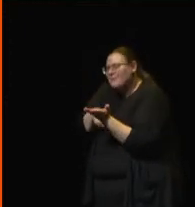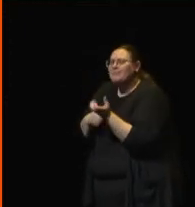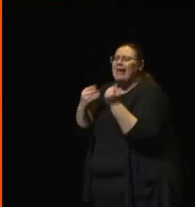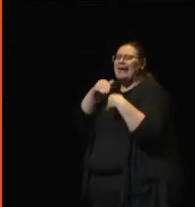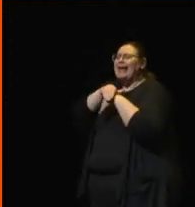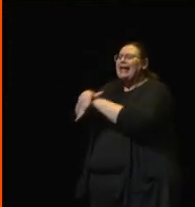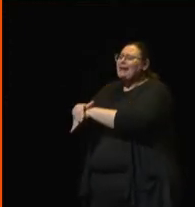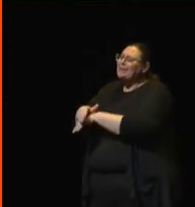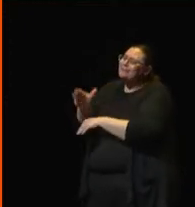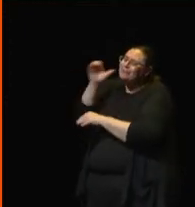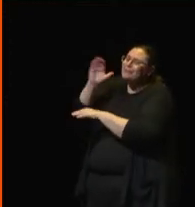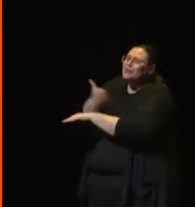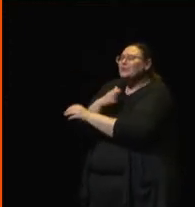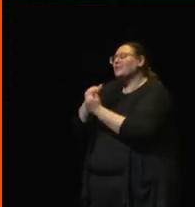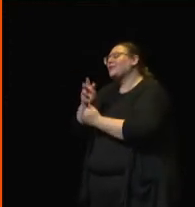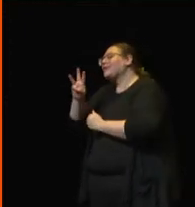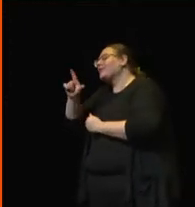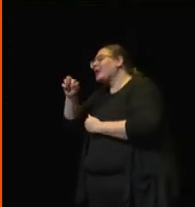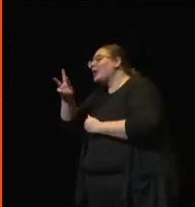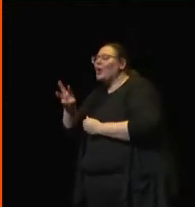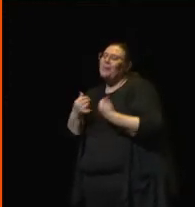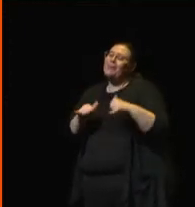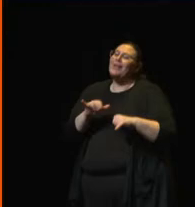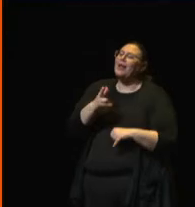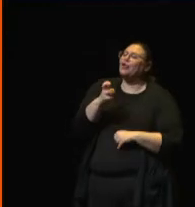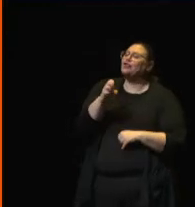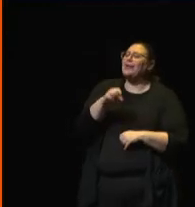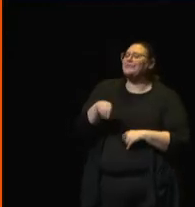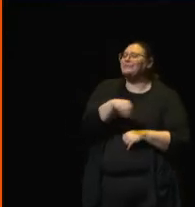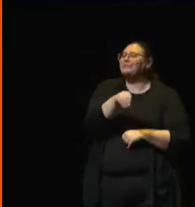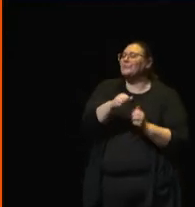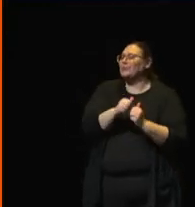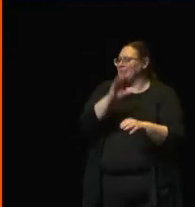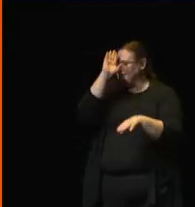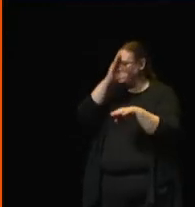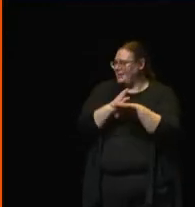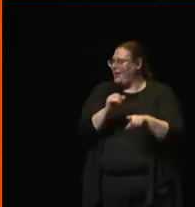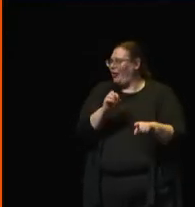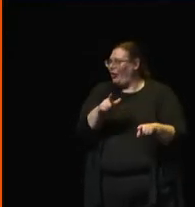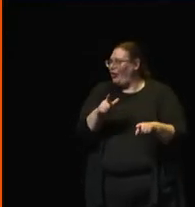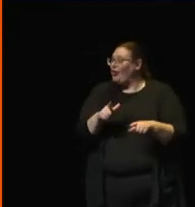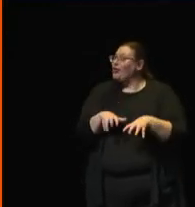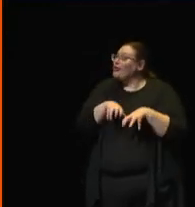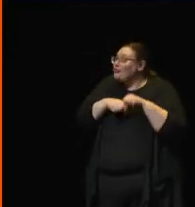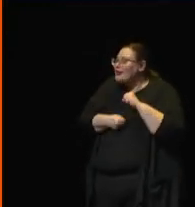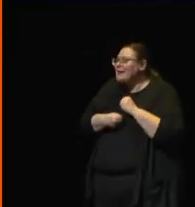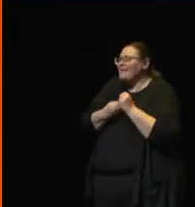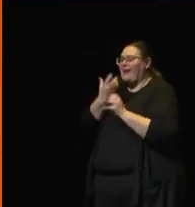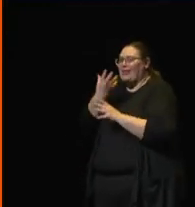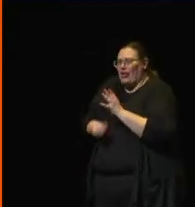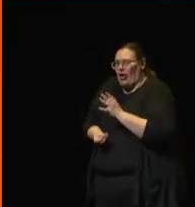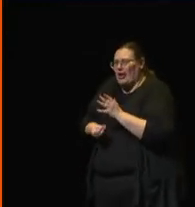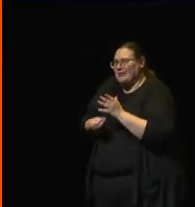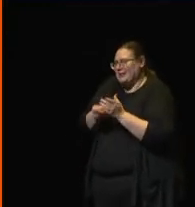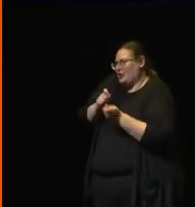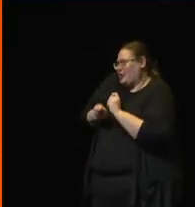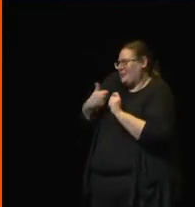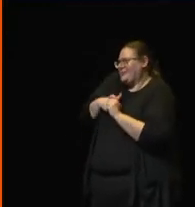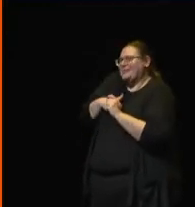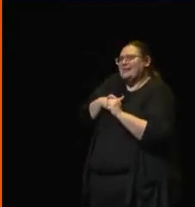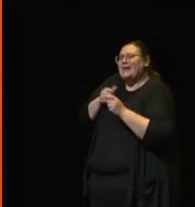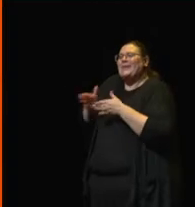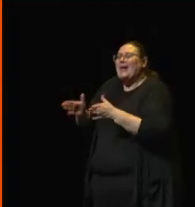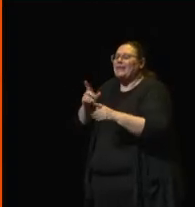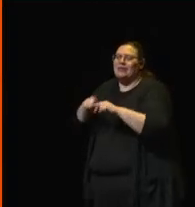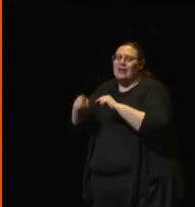with Willow and playing chess with Carl. Grief and loss often change us in ways that we cannot predict.